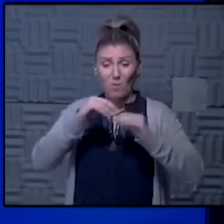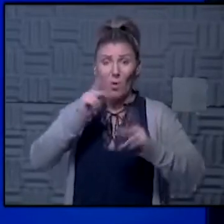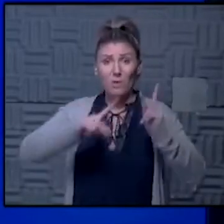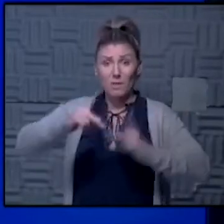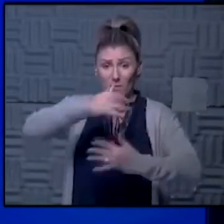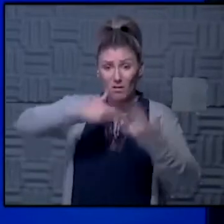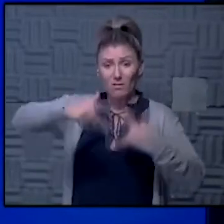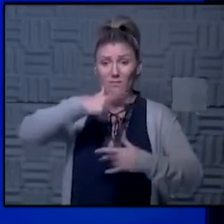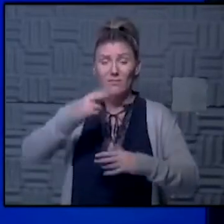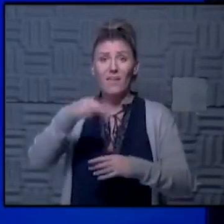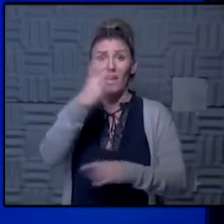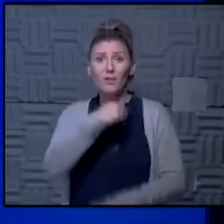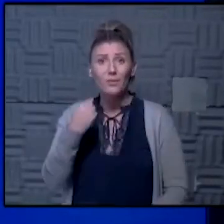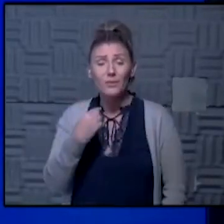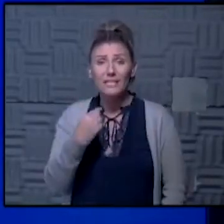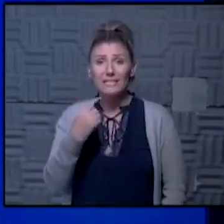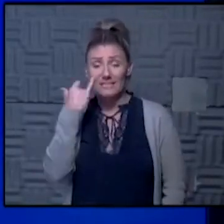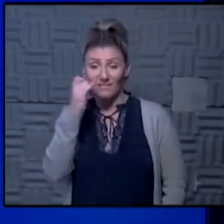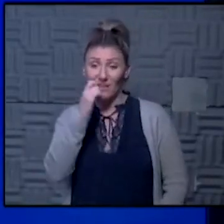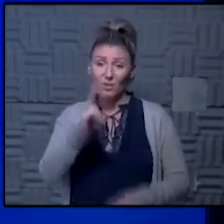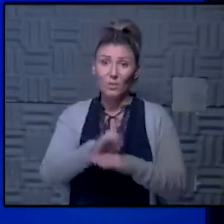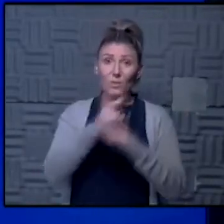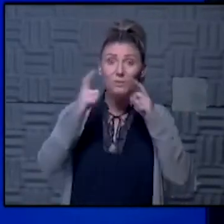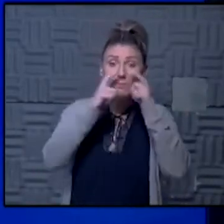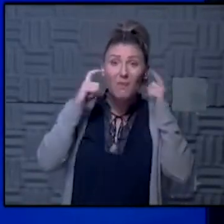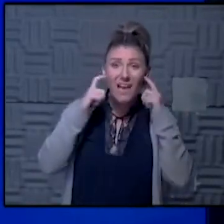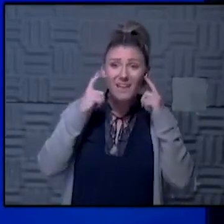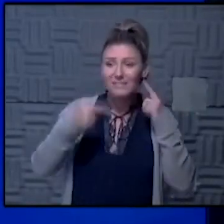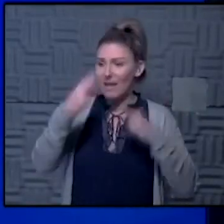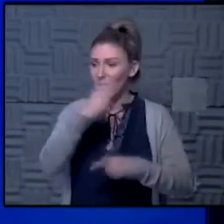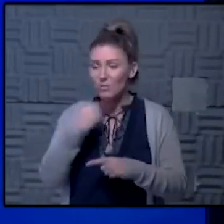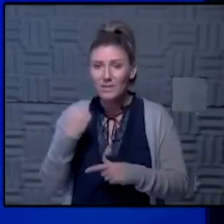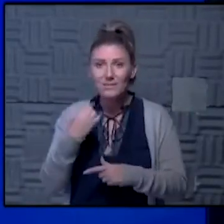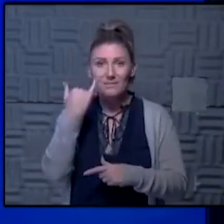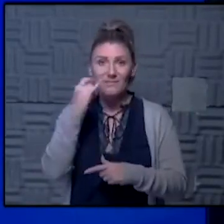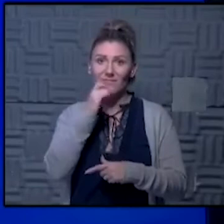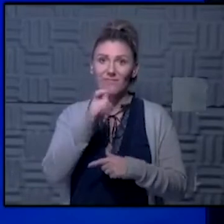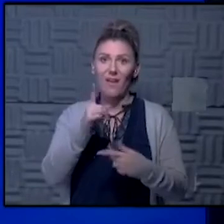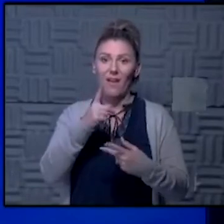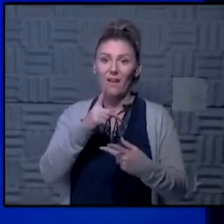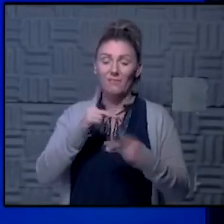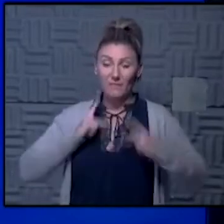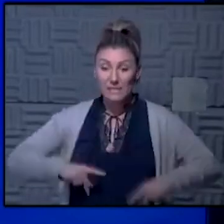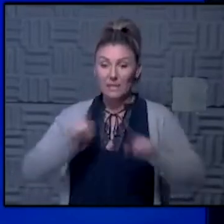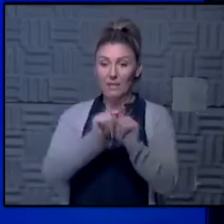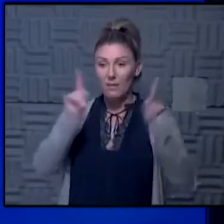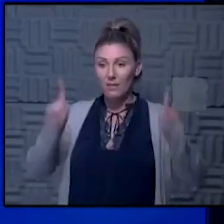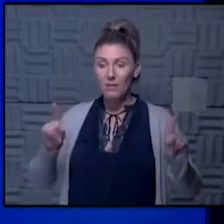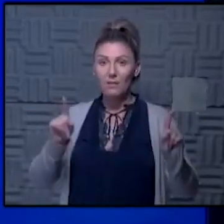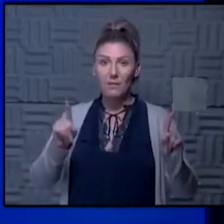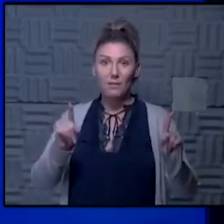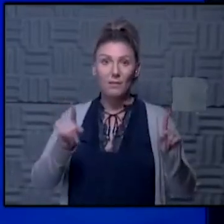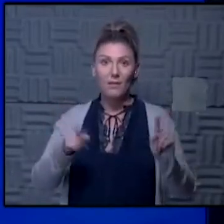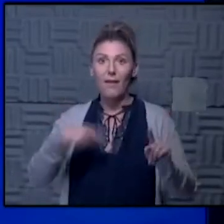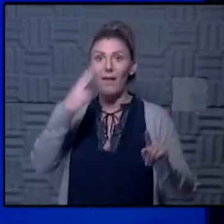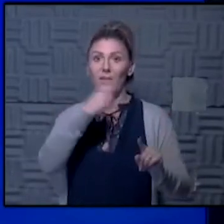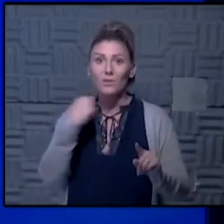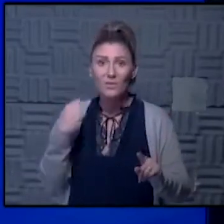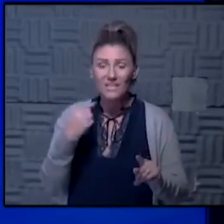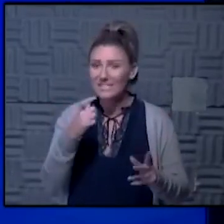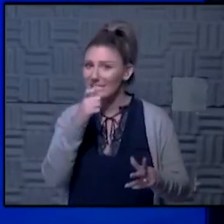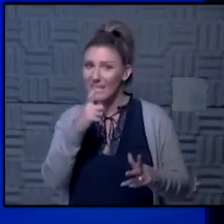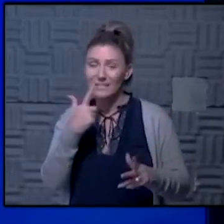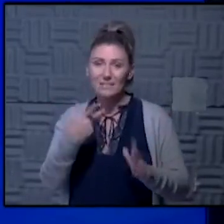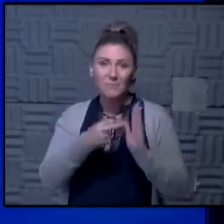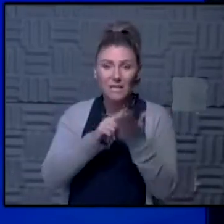your risk. If you don't wear a mask, the higher your risk. If you don't physically distance, the higher your risk. It doesn't mean, in Anil's case, exactly, it doesn't mean that